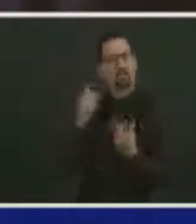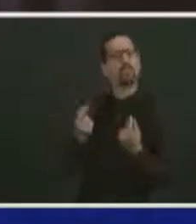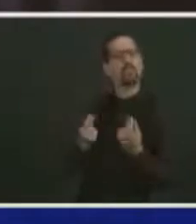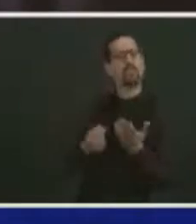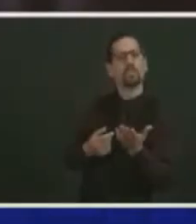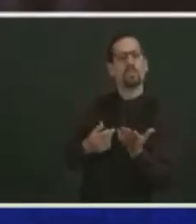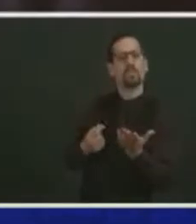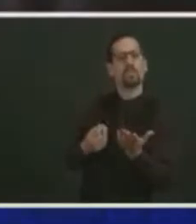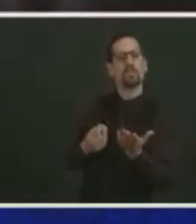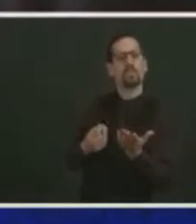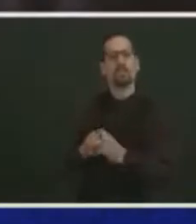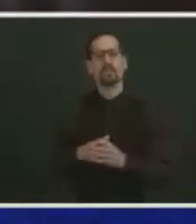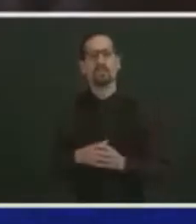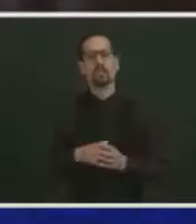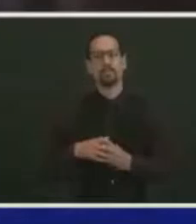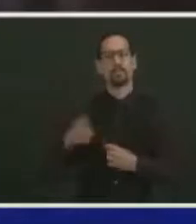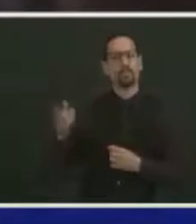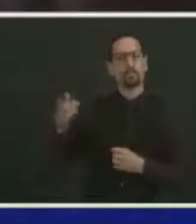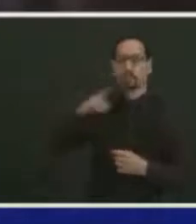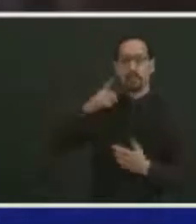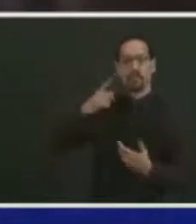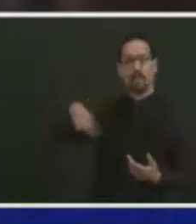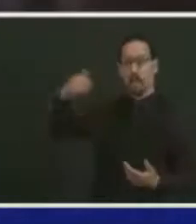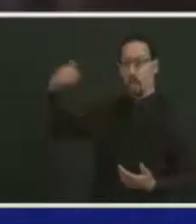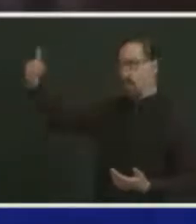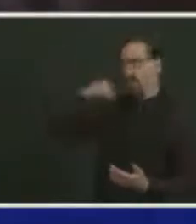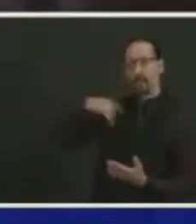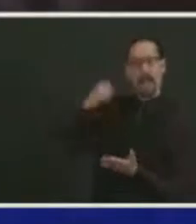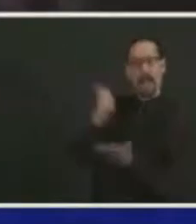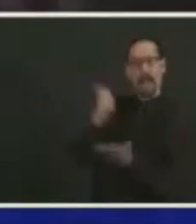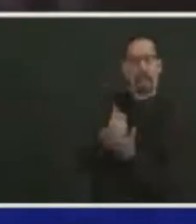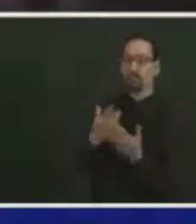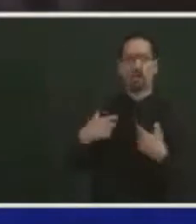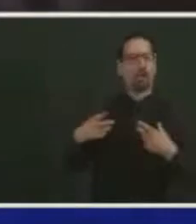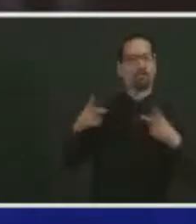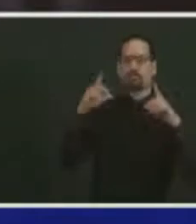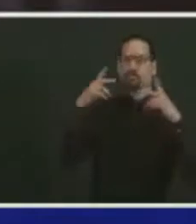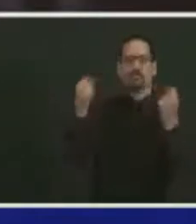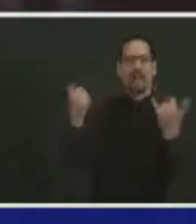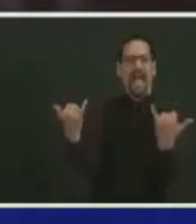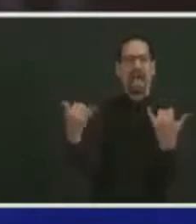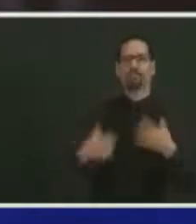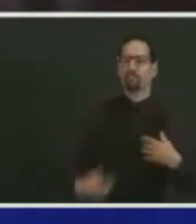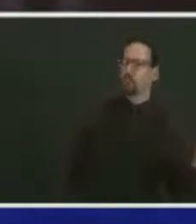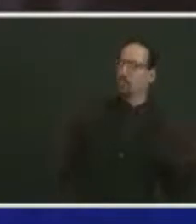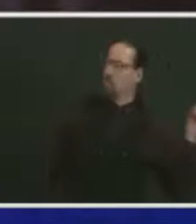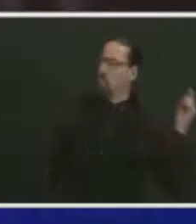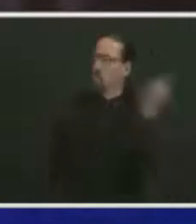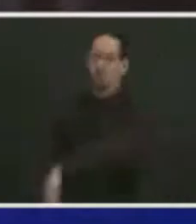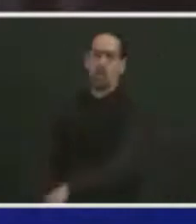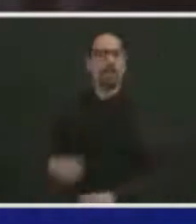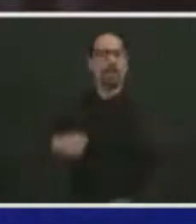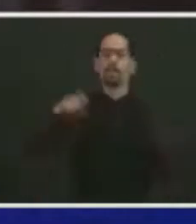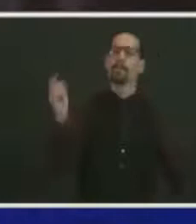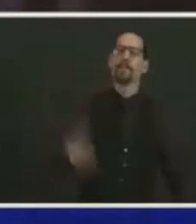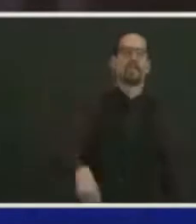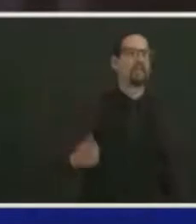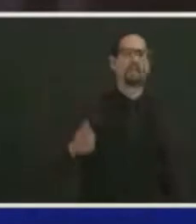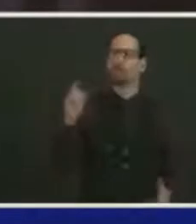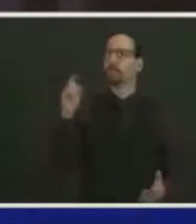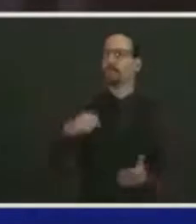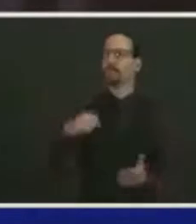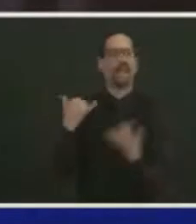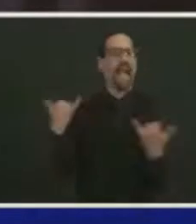I ran out the door, and they said, but you got to come now. So I flew out the door and Andy